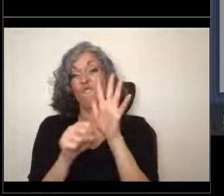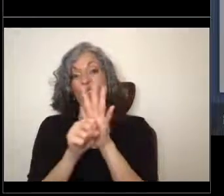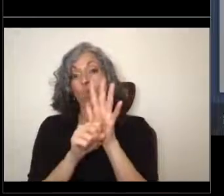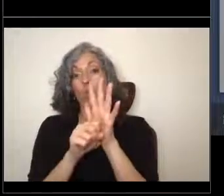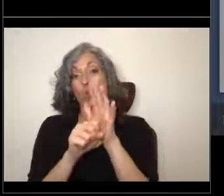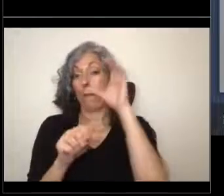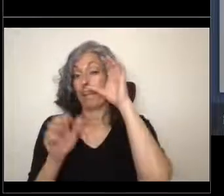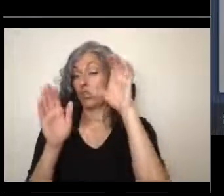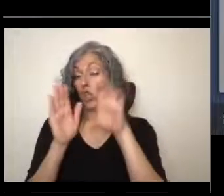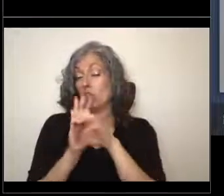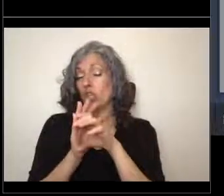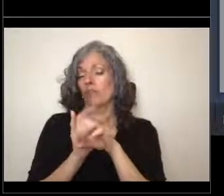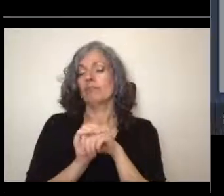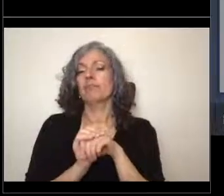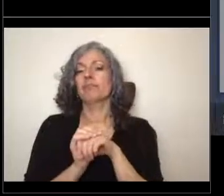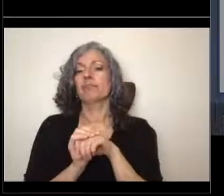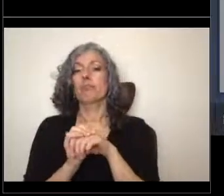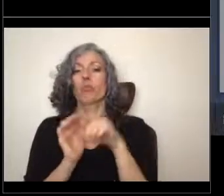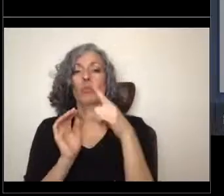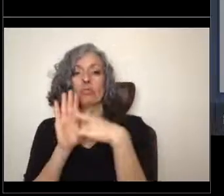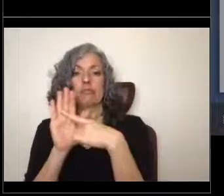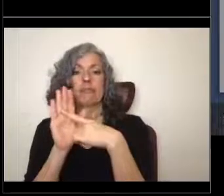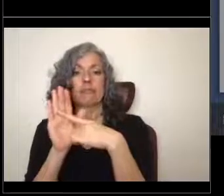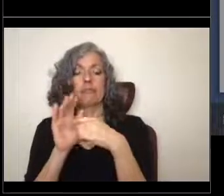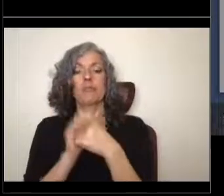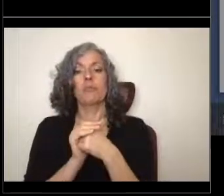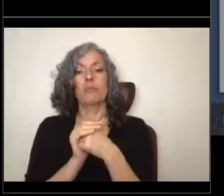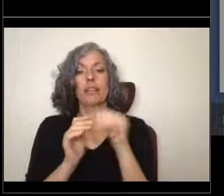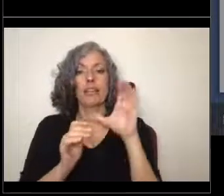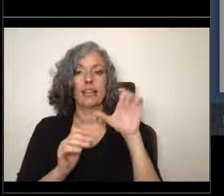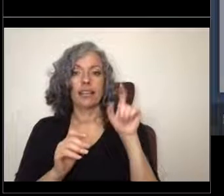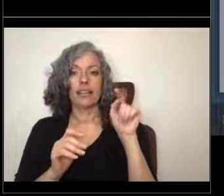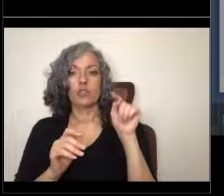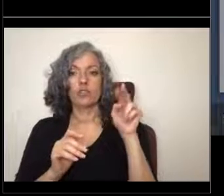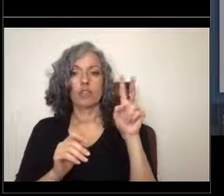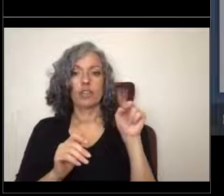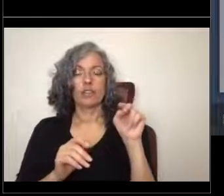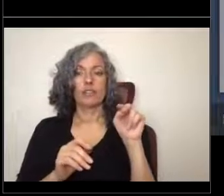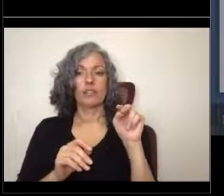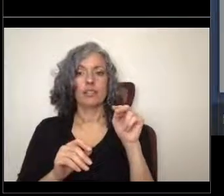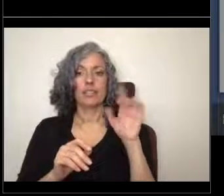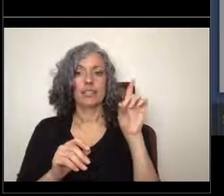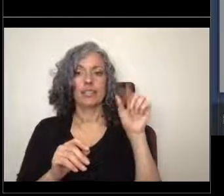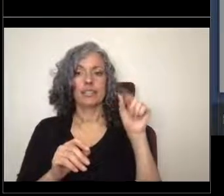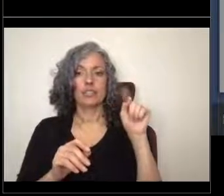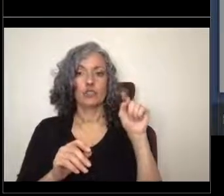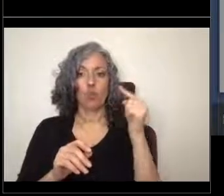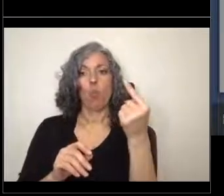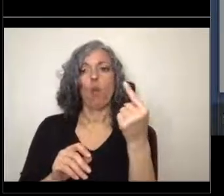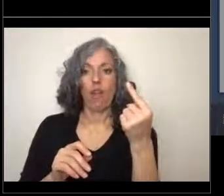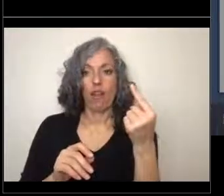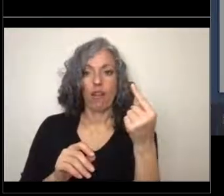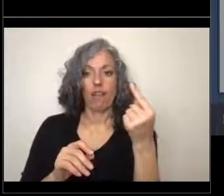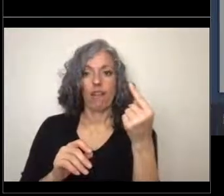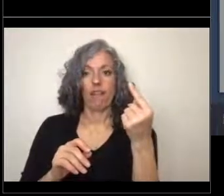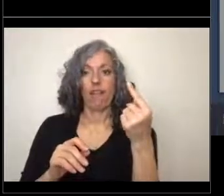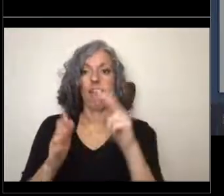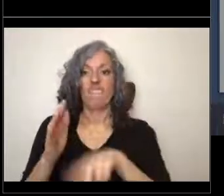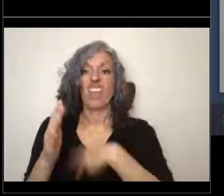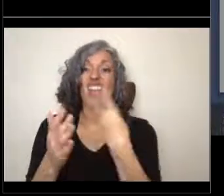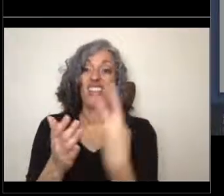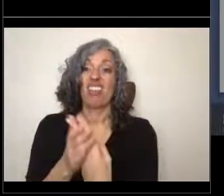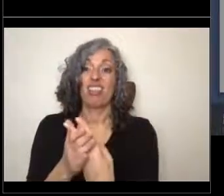use as an example, Caltrans District 1's total failure to perform timely and